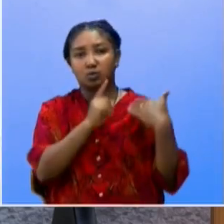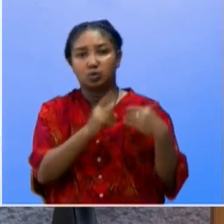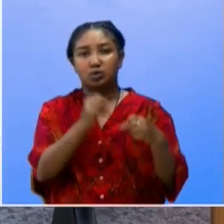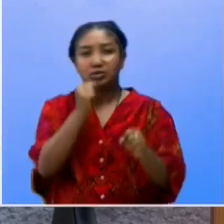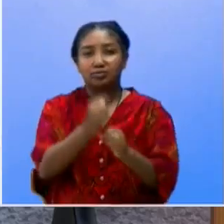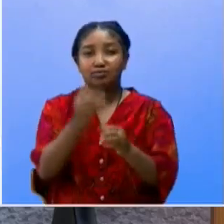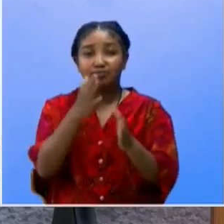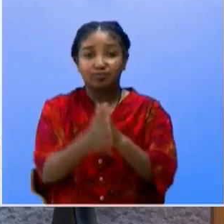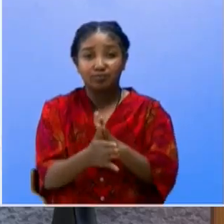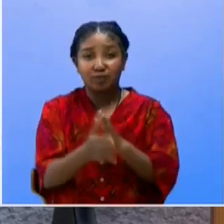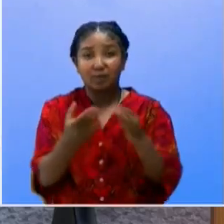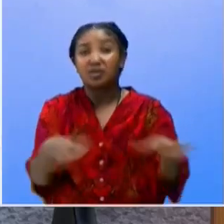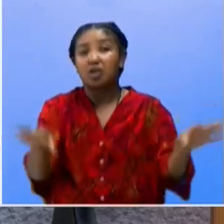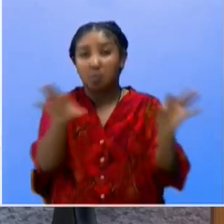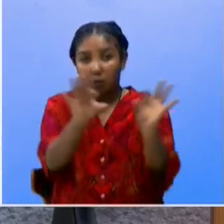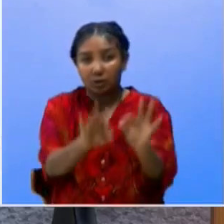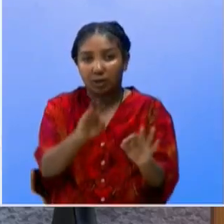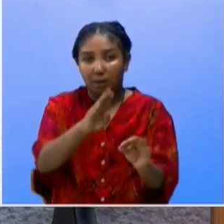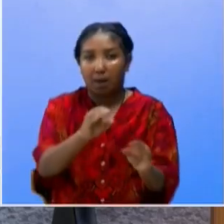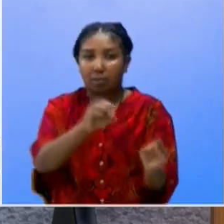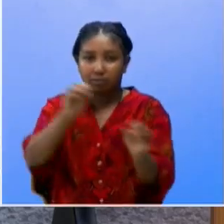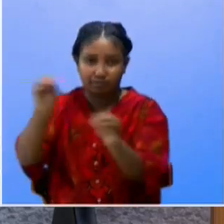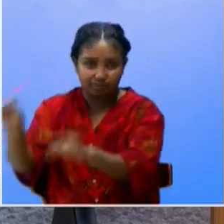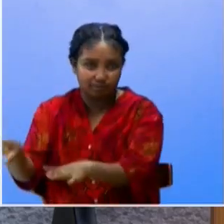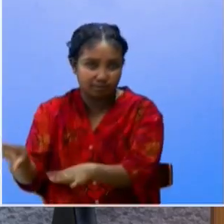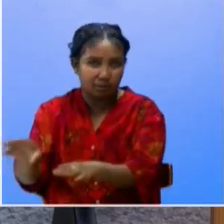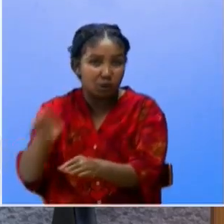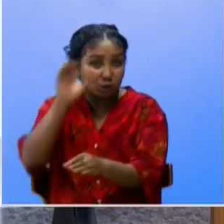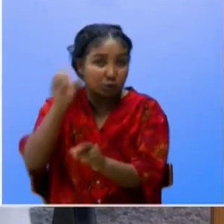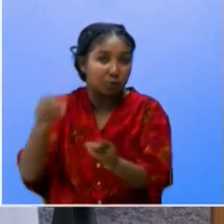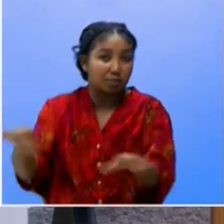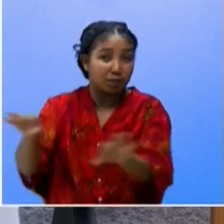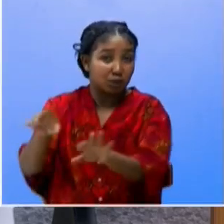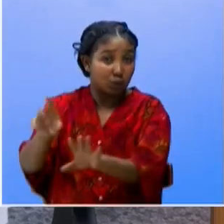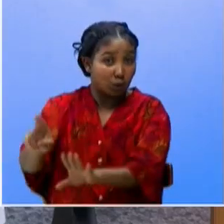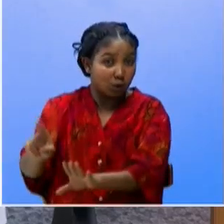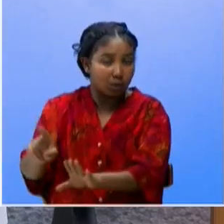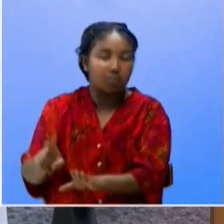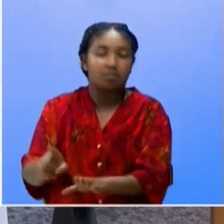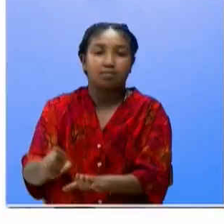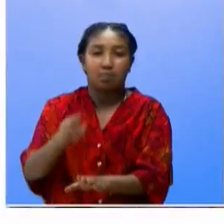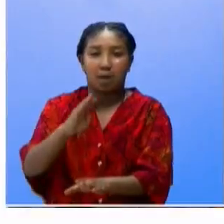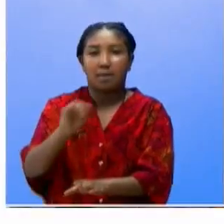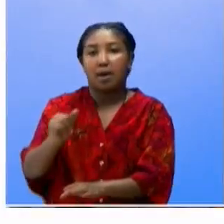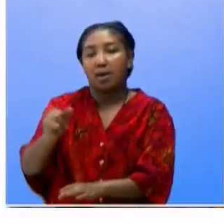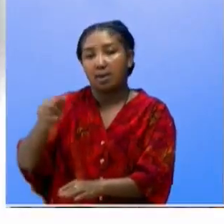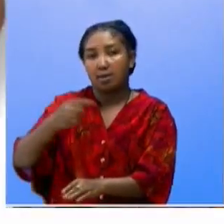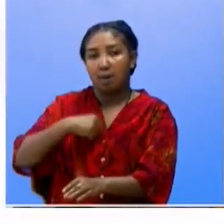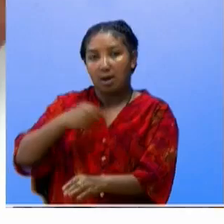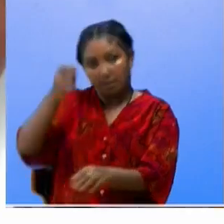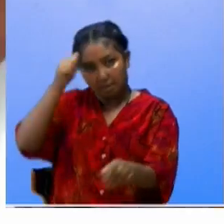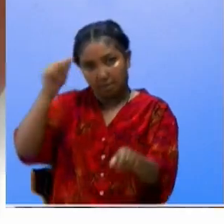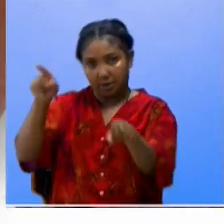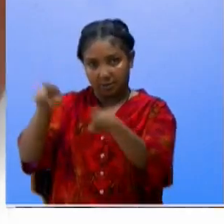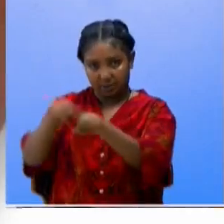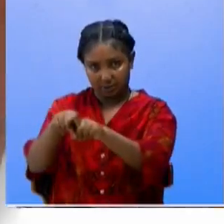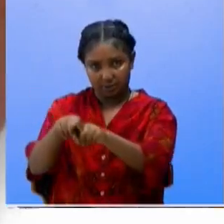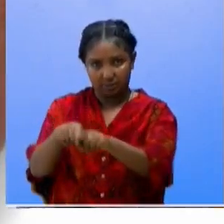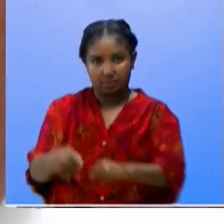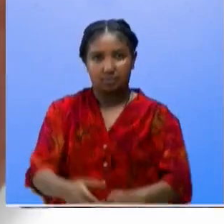of the action is very important, it should be mentioned. Just so we can say, my